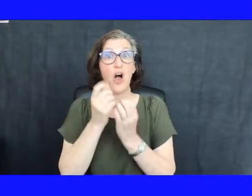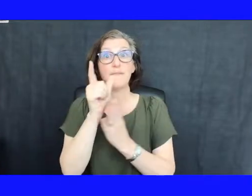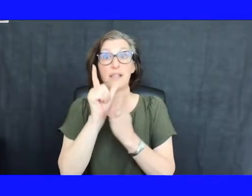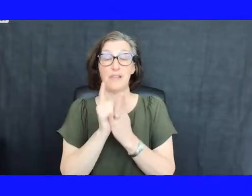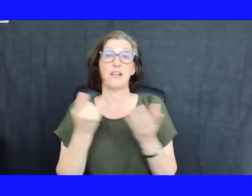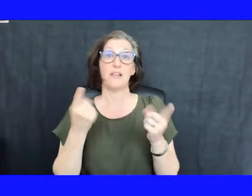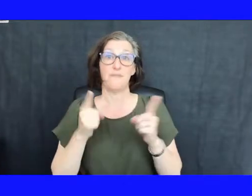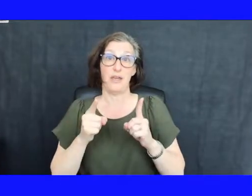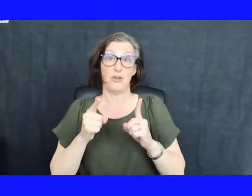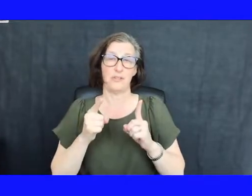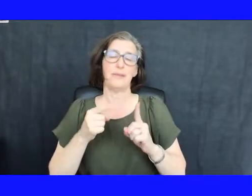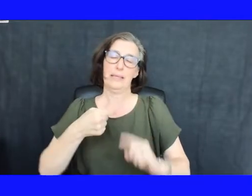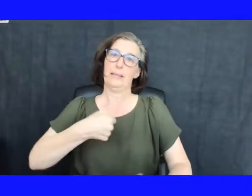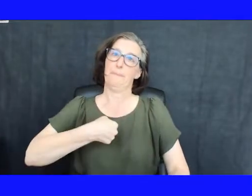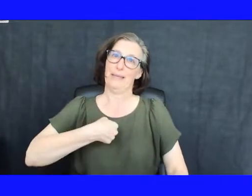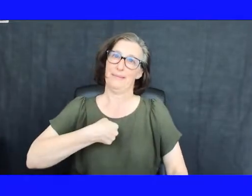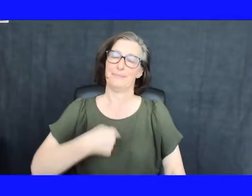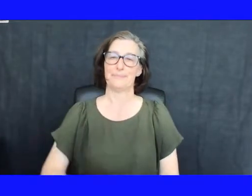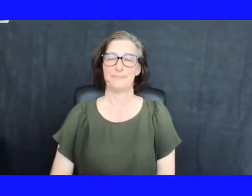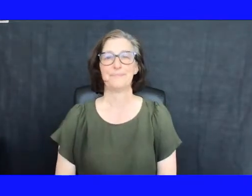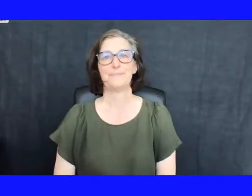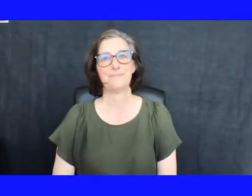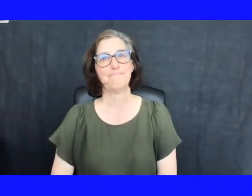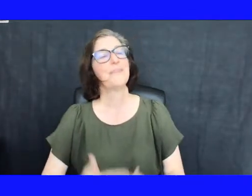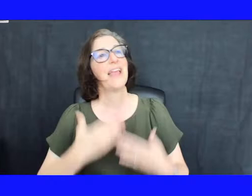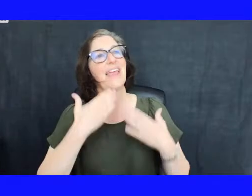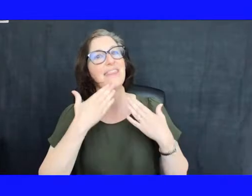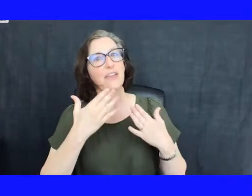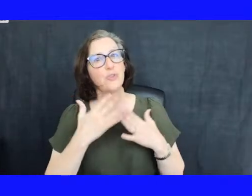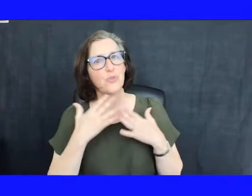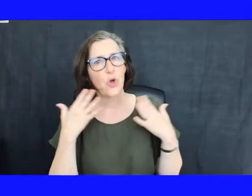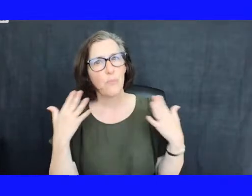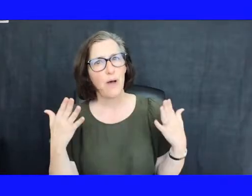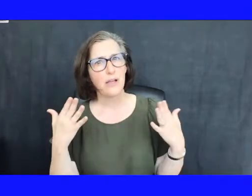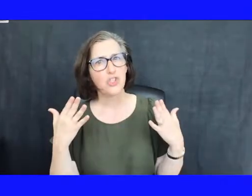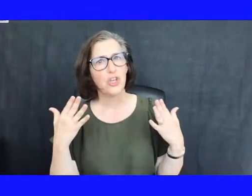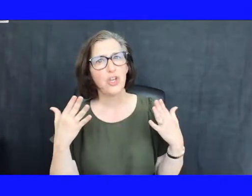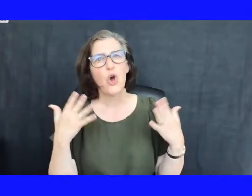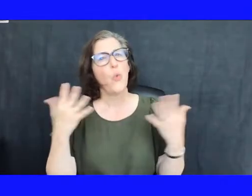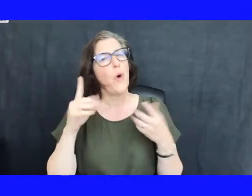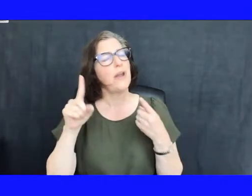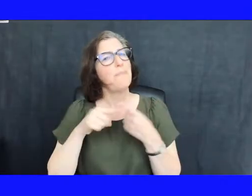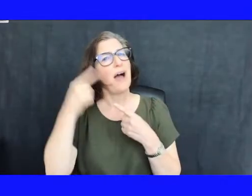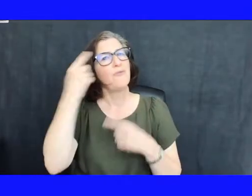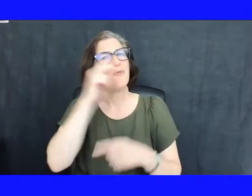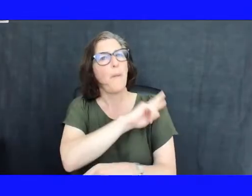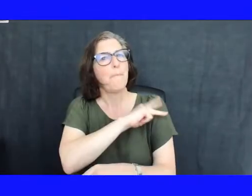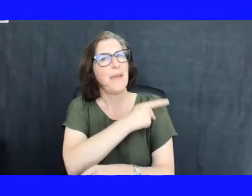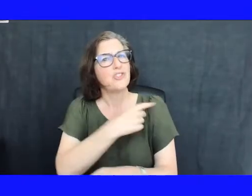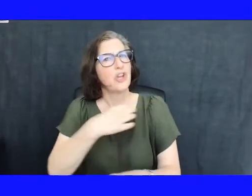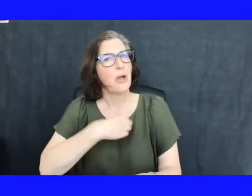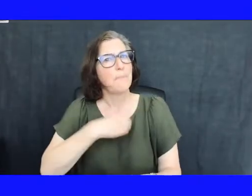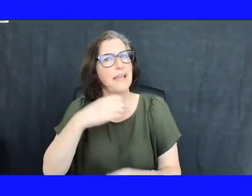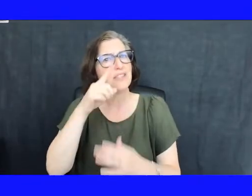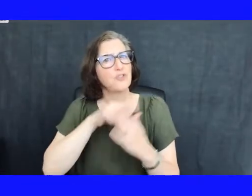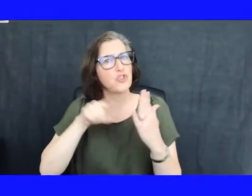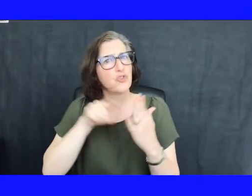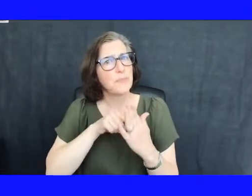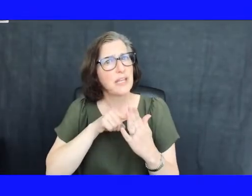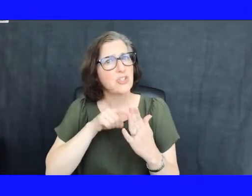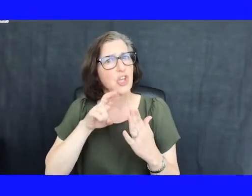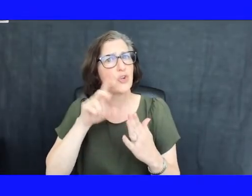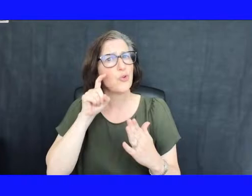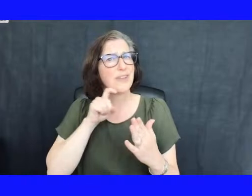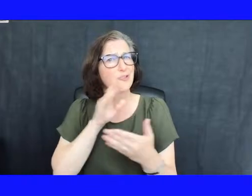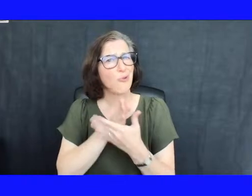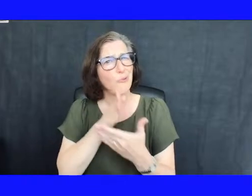may be coordination between different offices. But if you have a specific question that you would like to get to me offline and I could respond to the